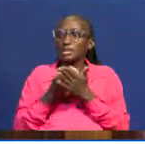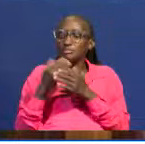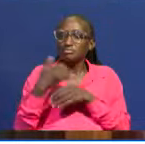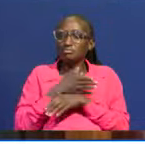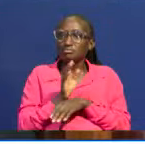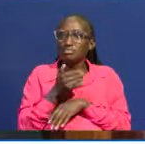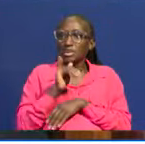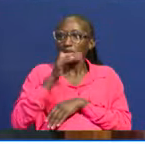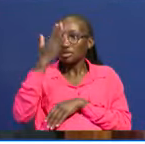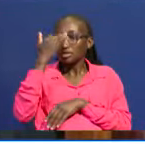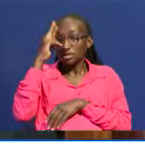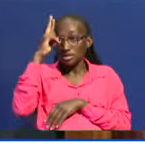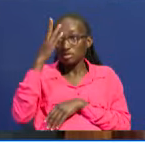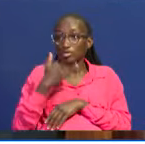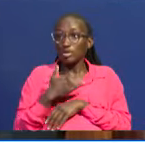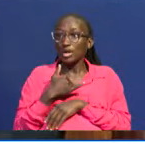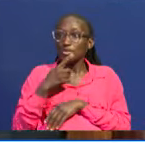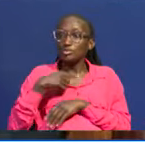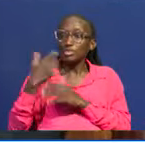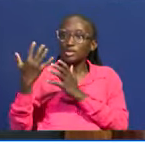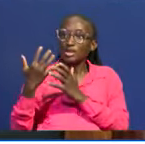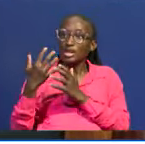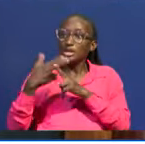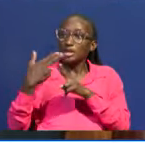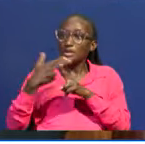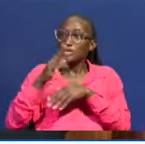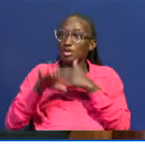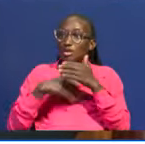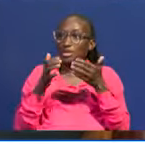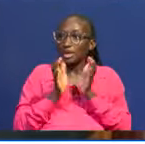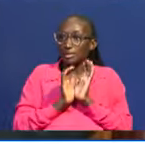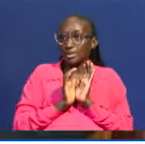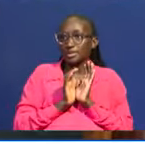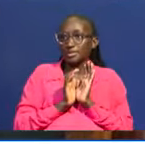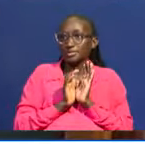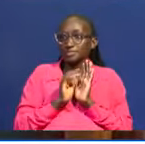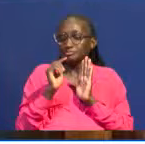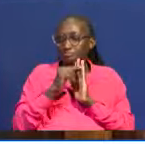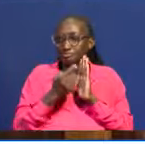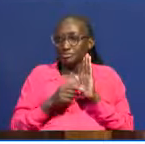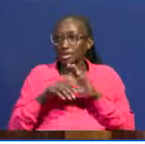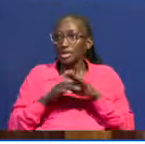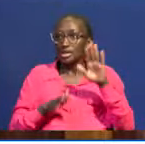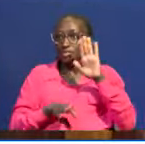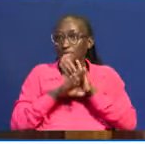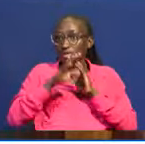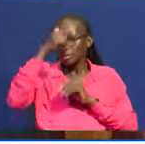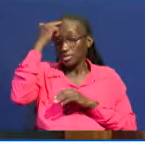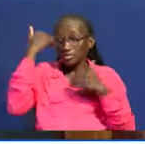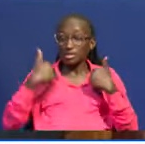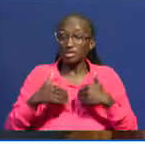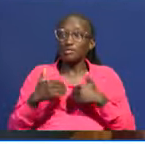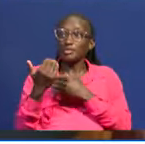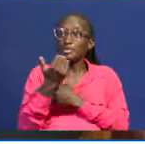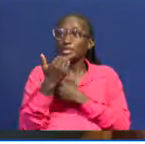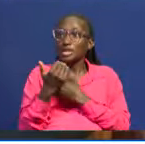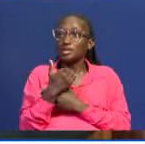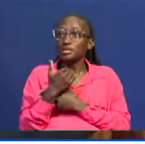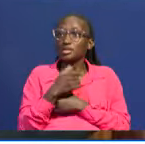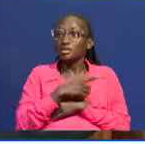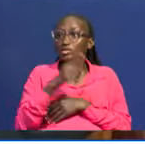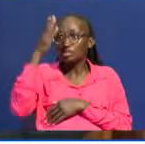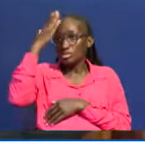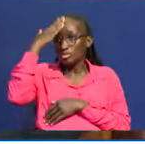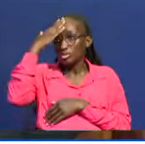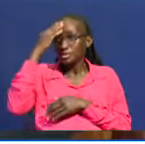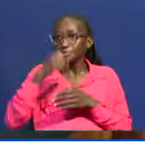reason why we bring those companies. Please notice that in an impeachment, because I've been asked about threshold, and I know you know